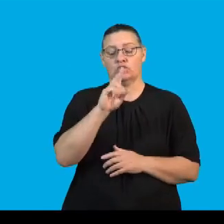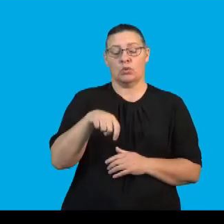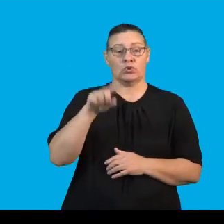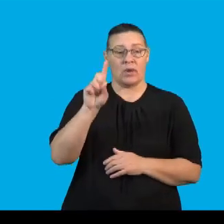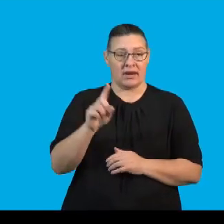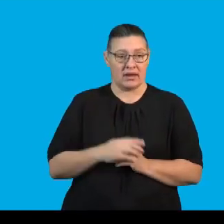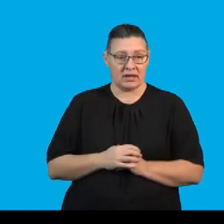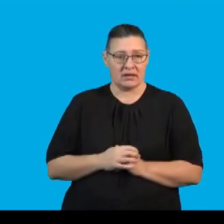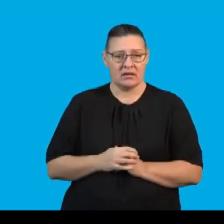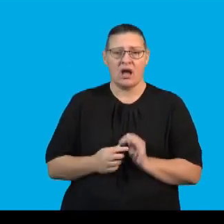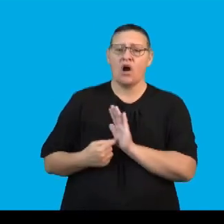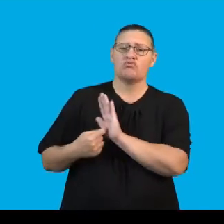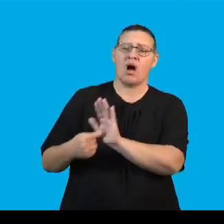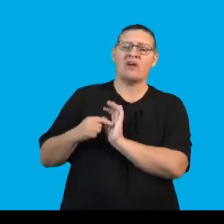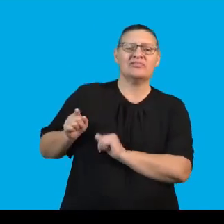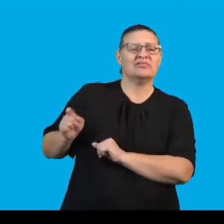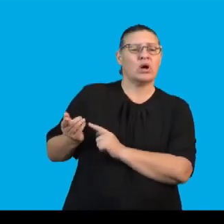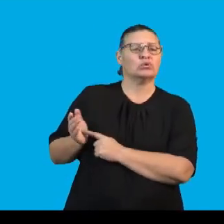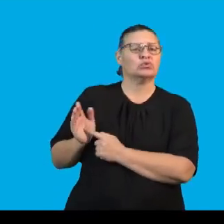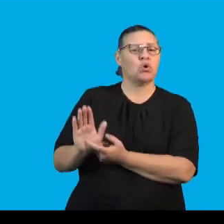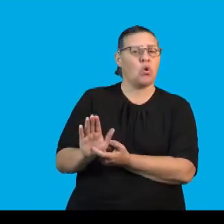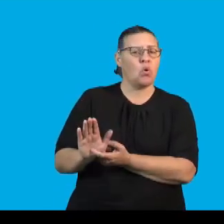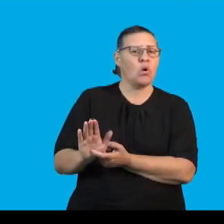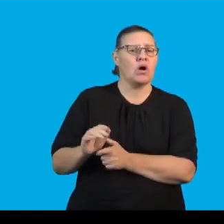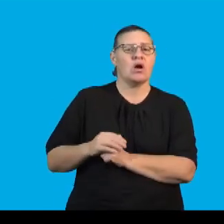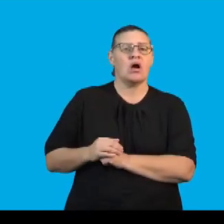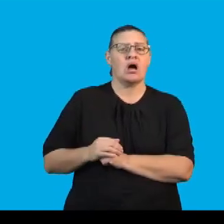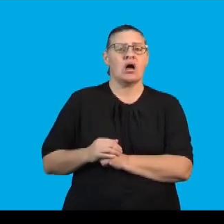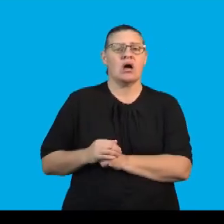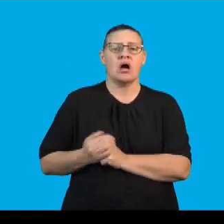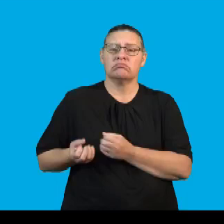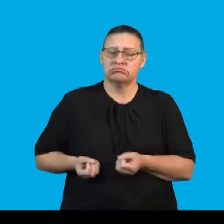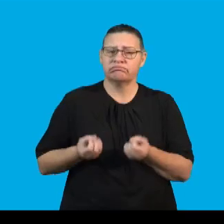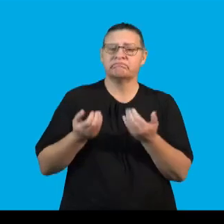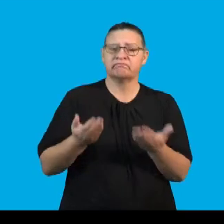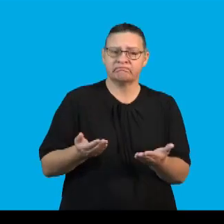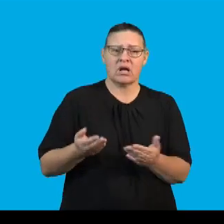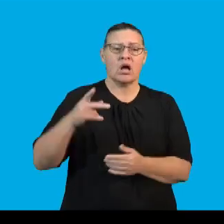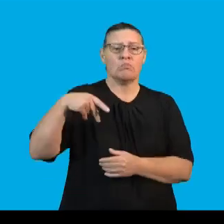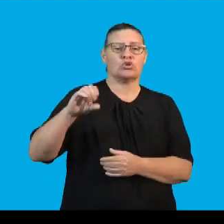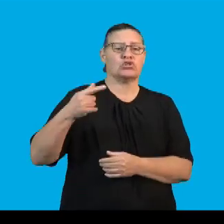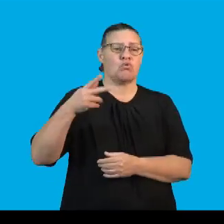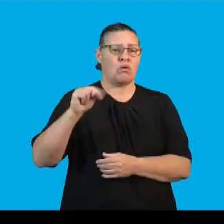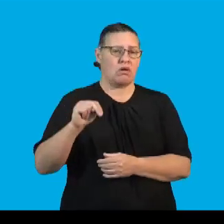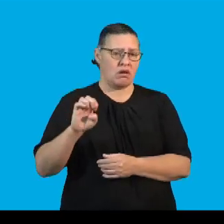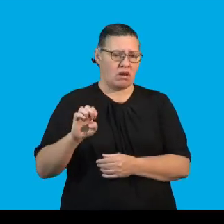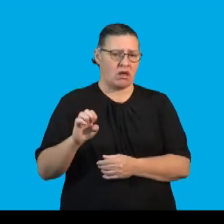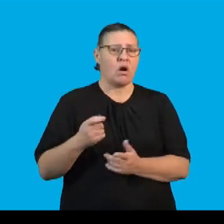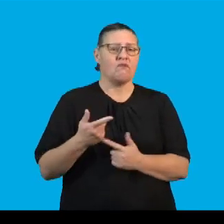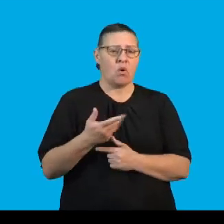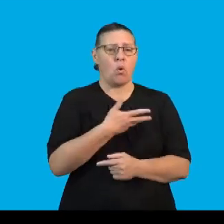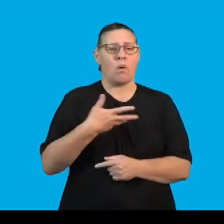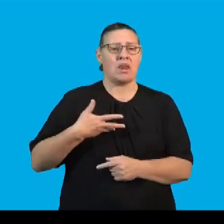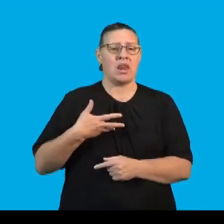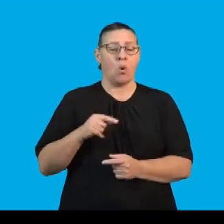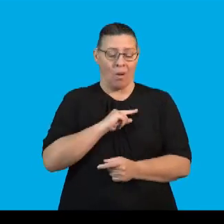Question 2.1. The graph alongside shows the concentration of progesterone in a woman's blood during the